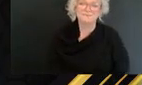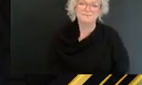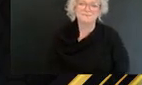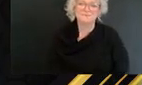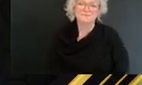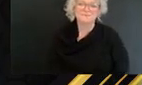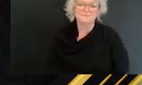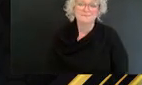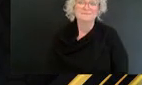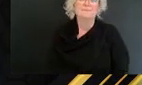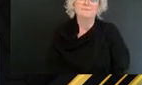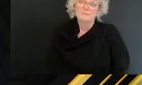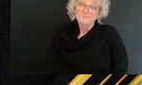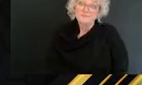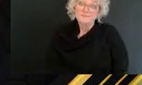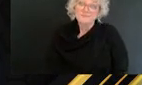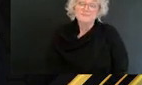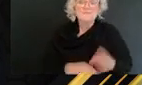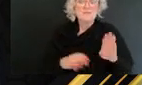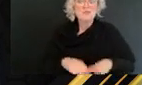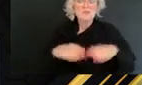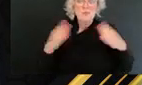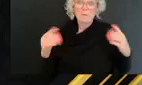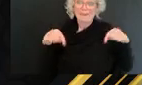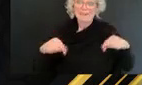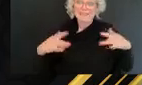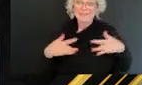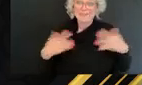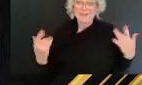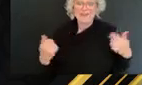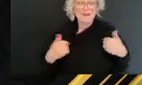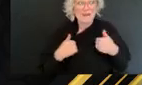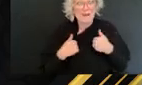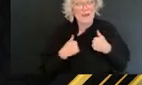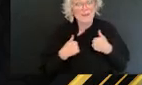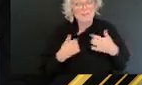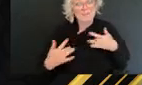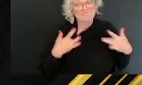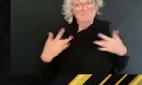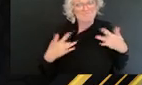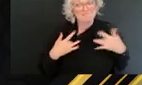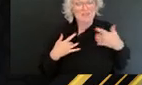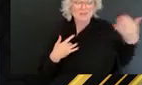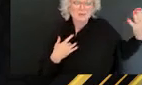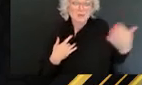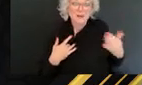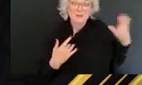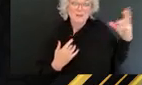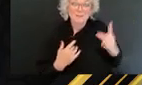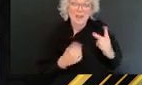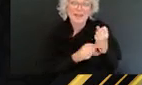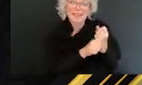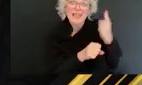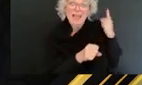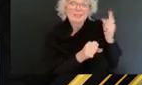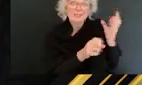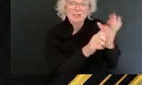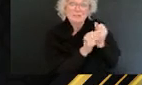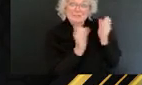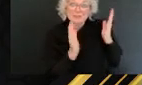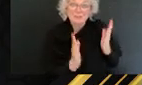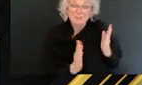experiences. So, to open our event, it is my utmost pleasure to welcome back last